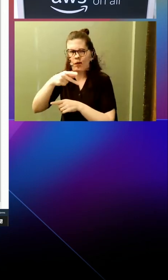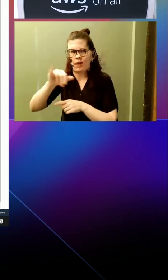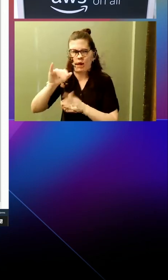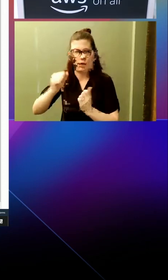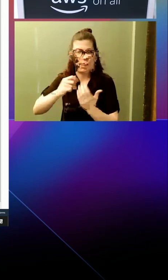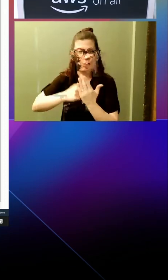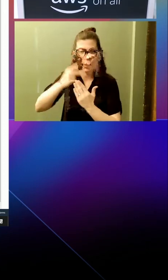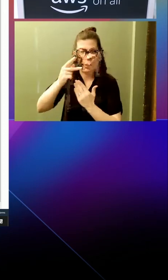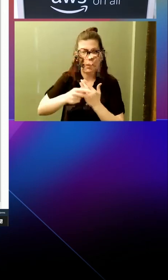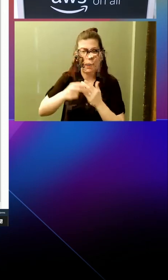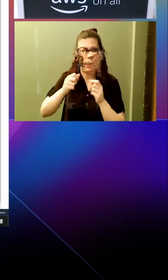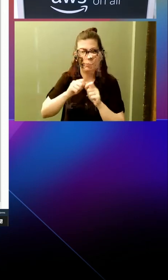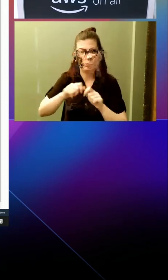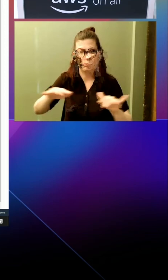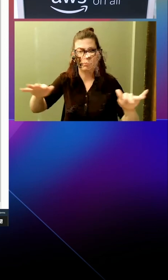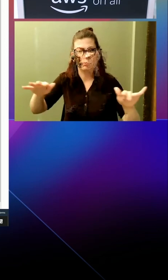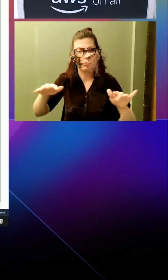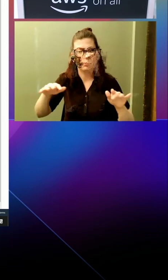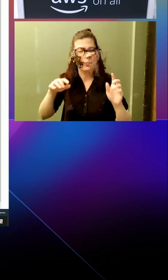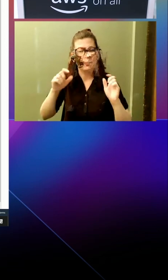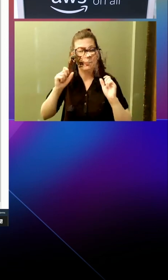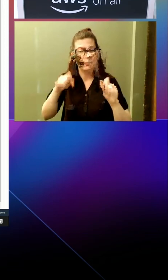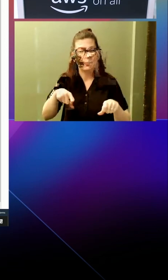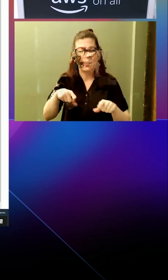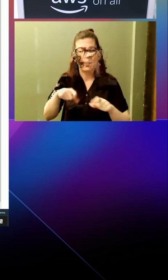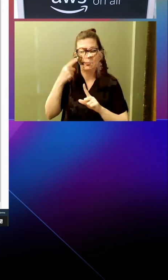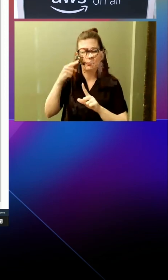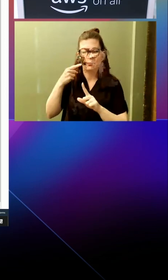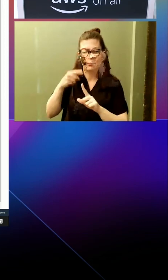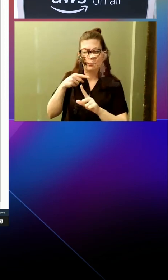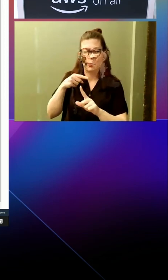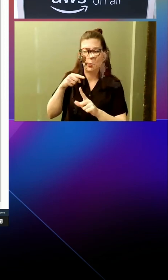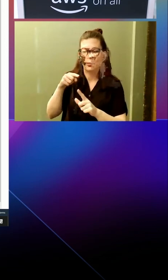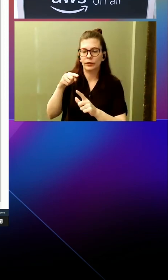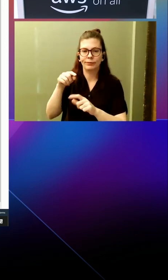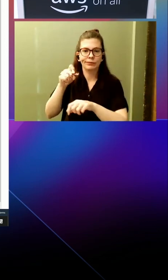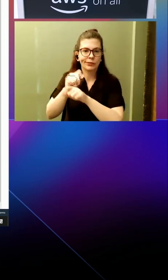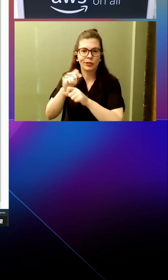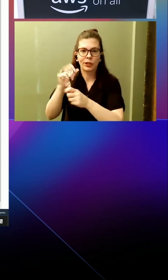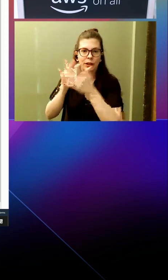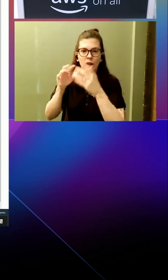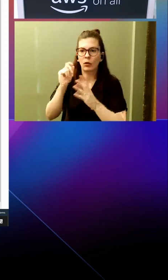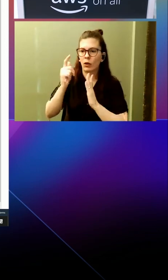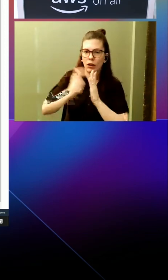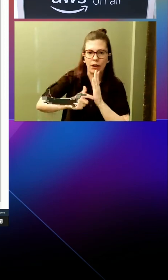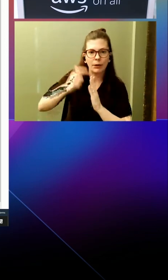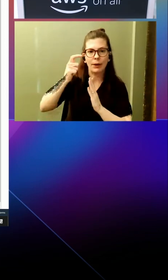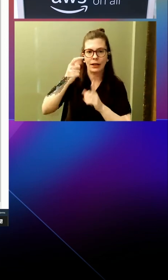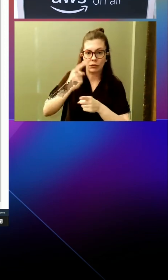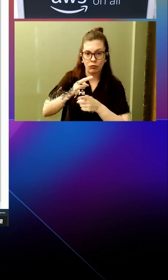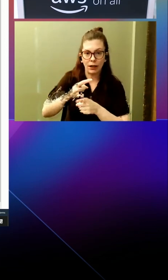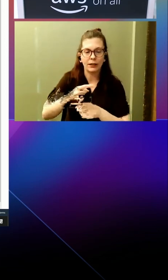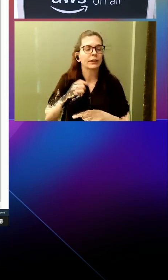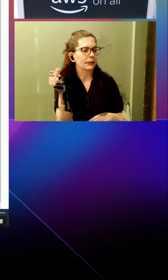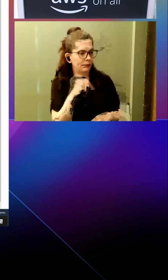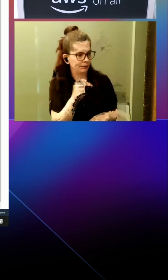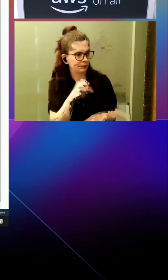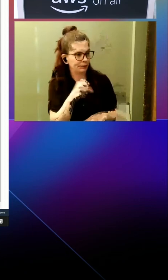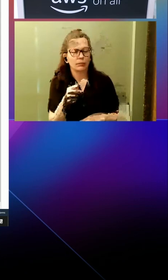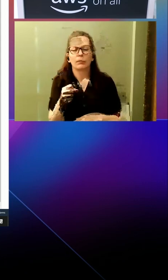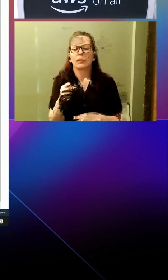this in a cron job way or in a automatic way. Correct. So you